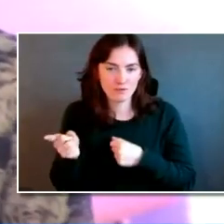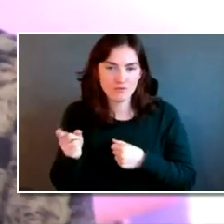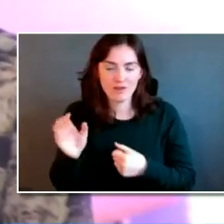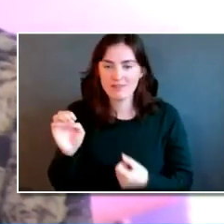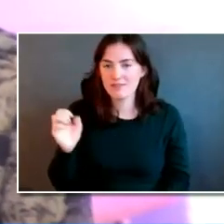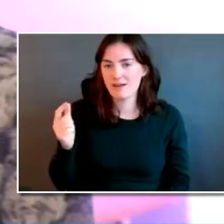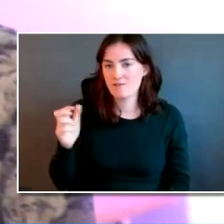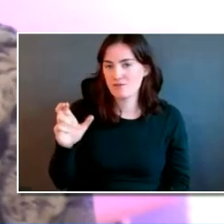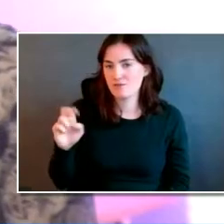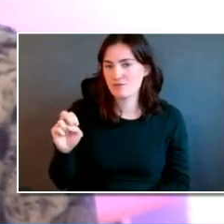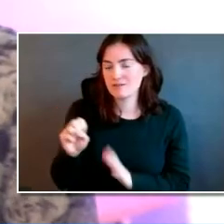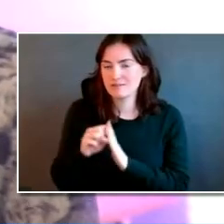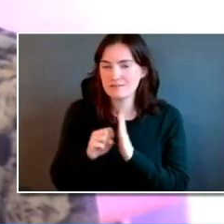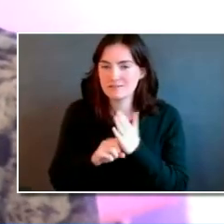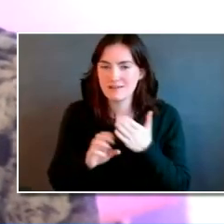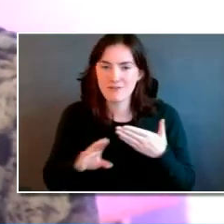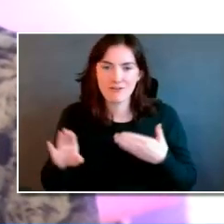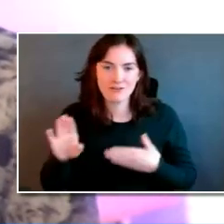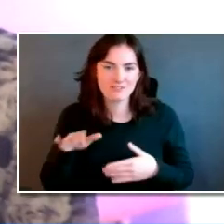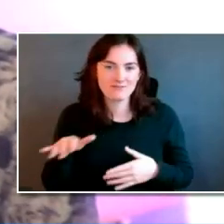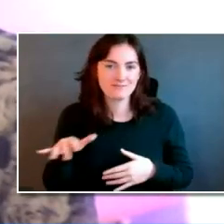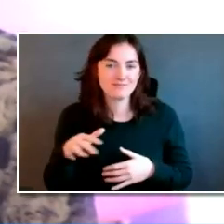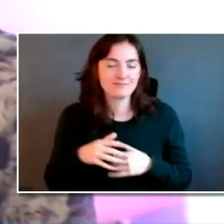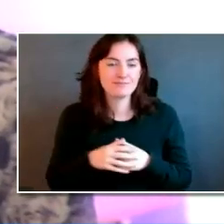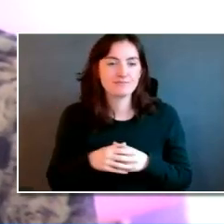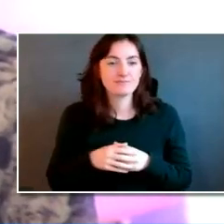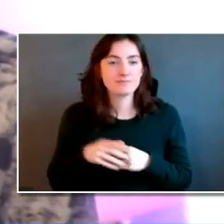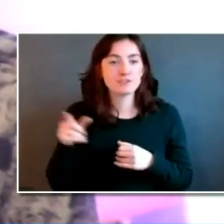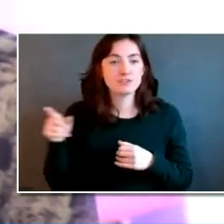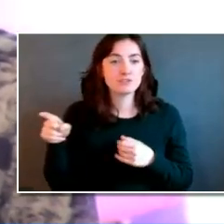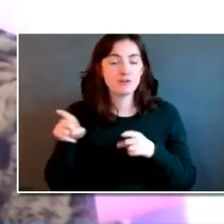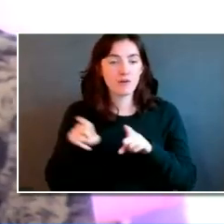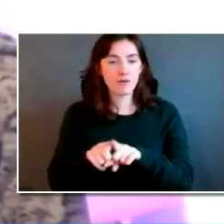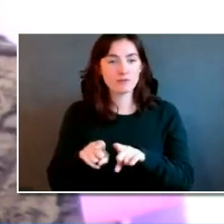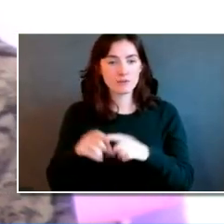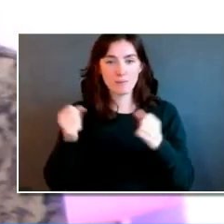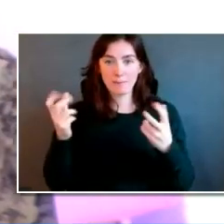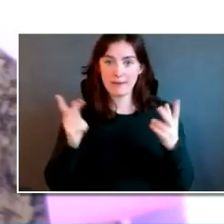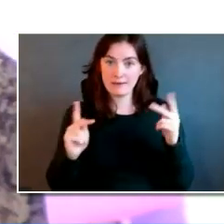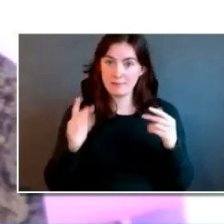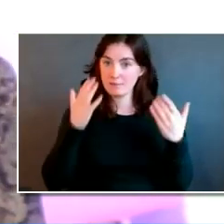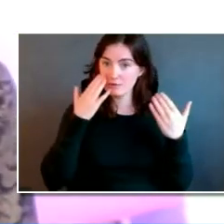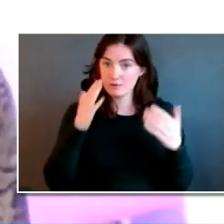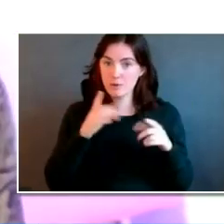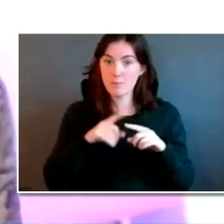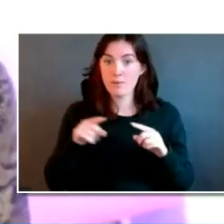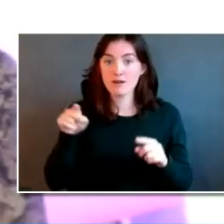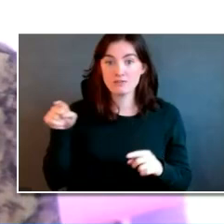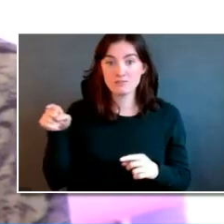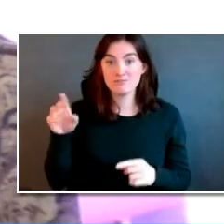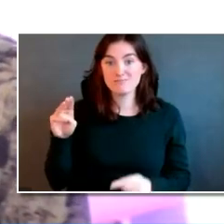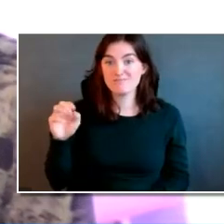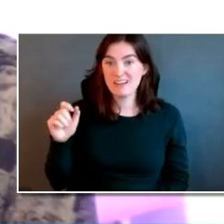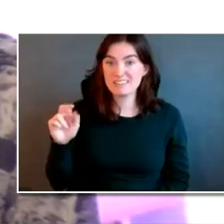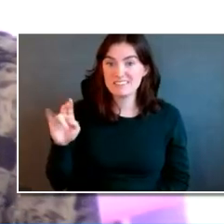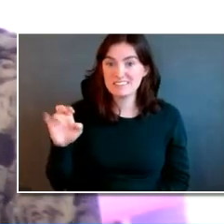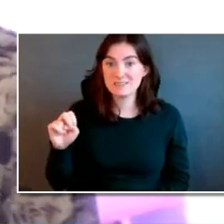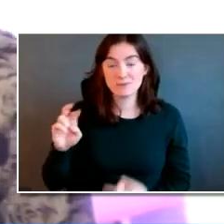State College. She also, a lot of people don't know this, but Maxine was a Republican,